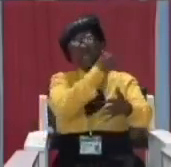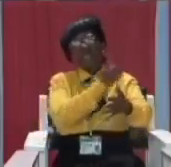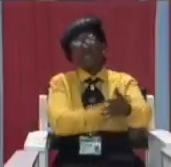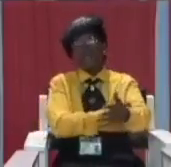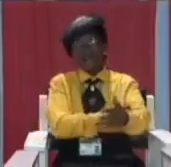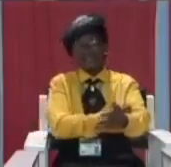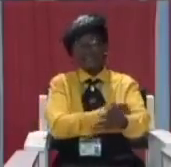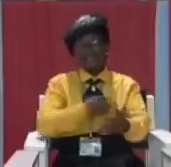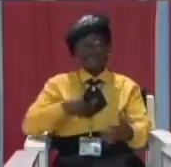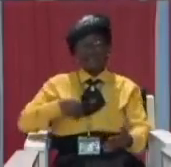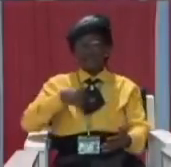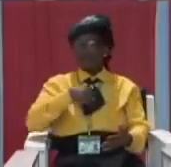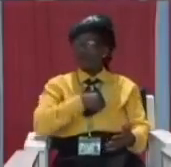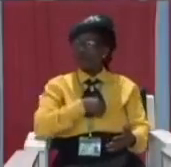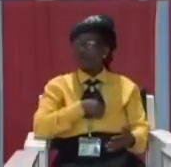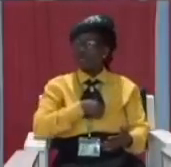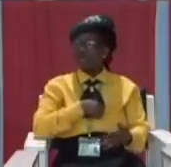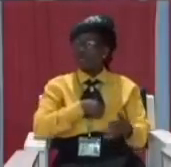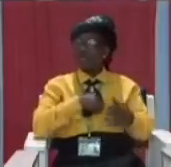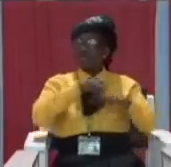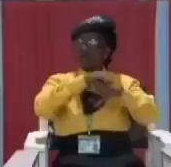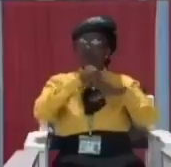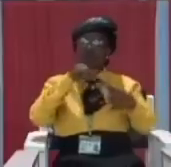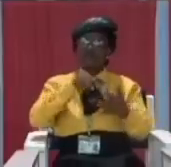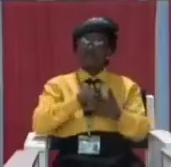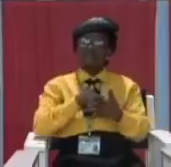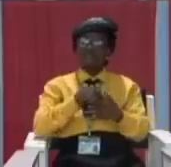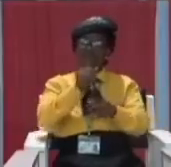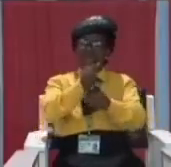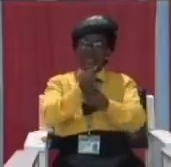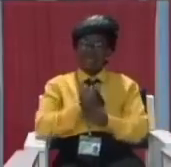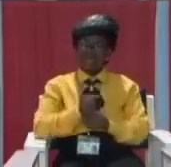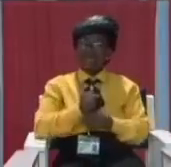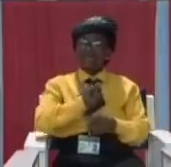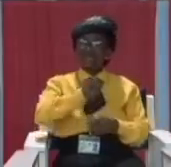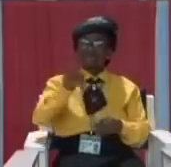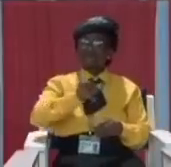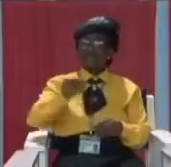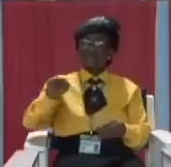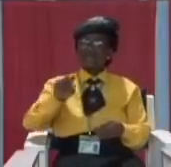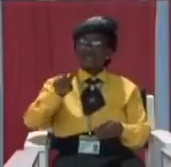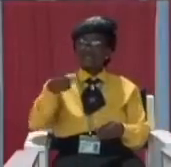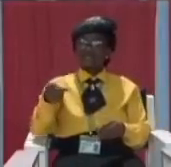call it getting a second wind.